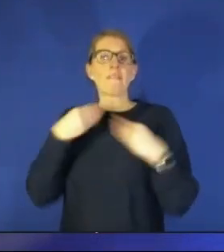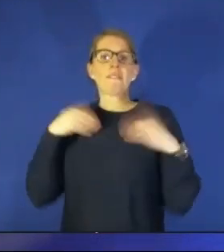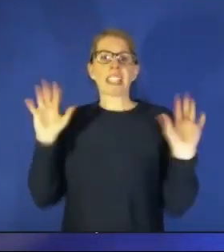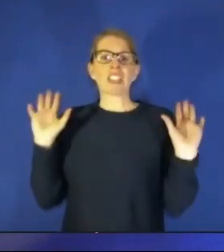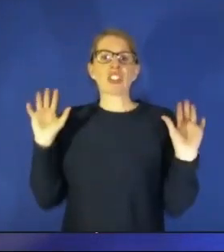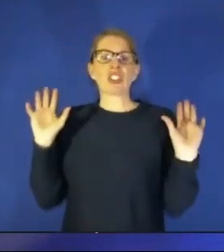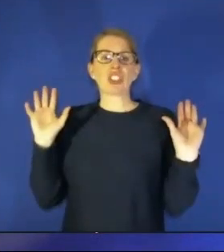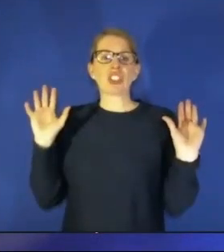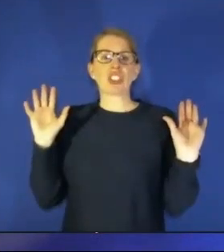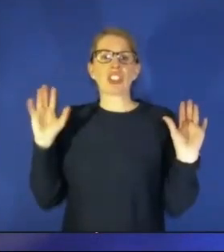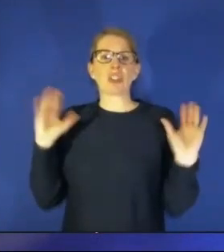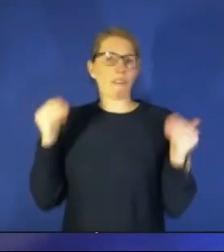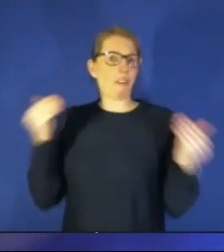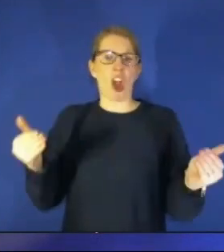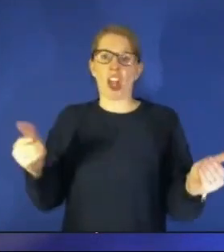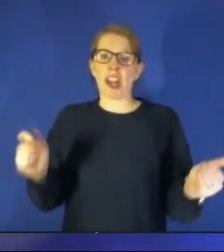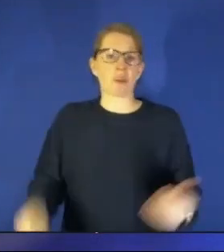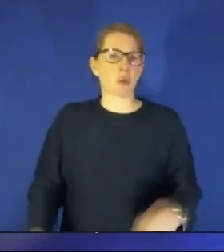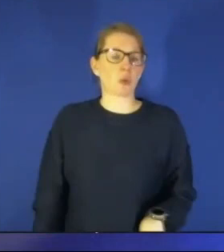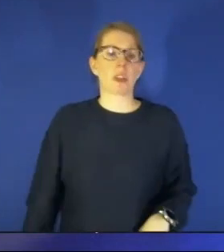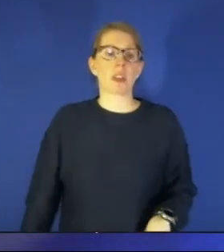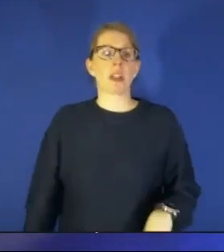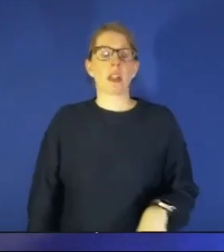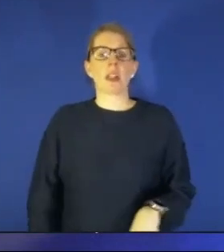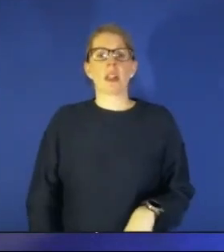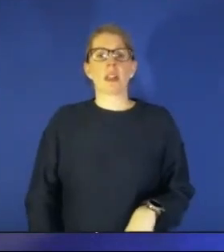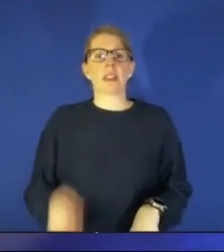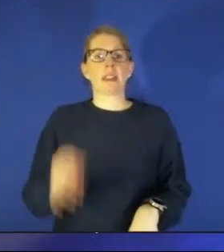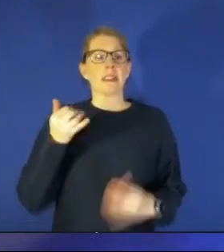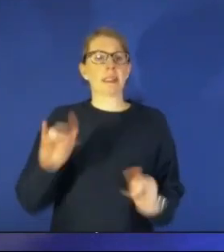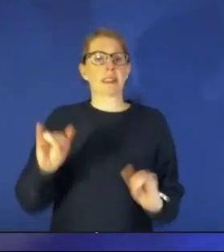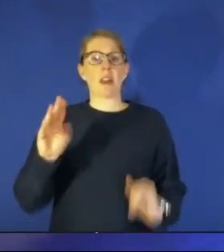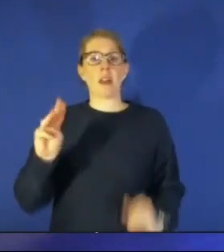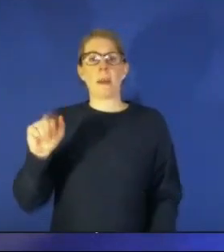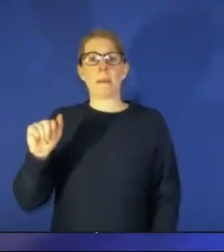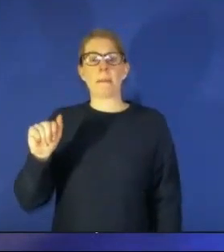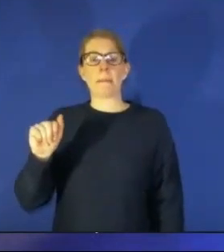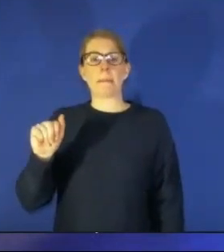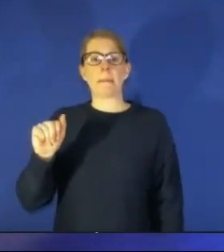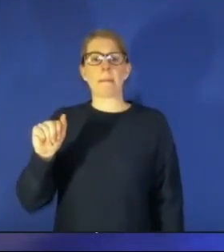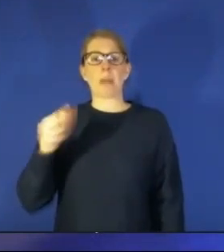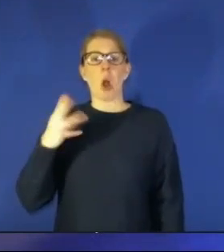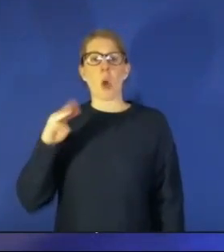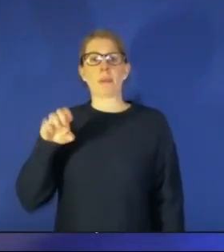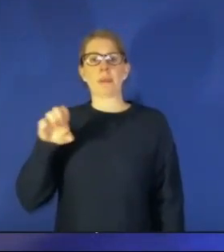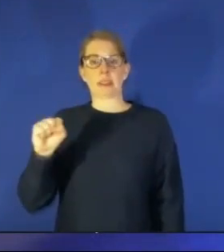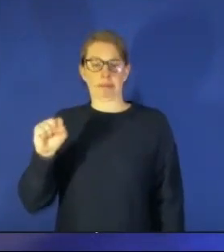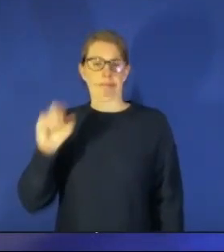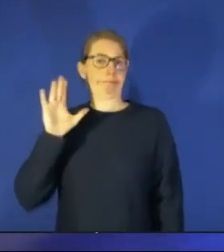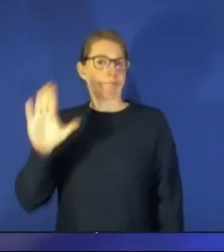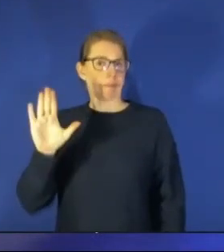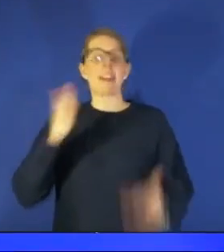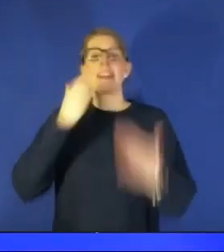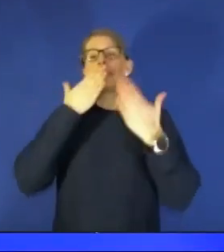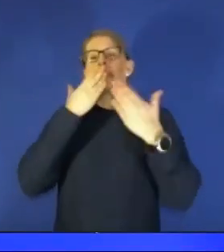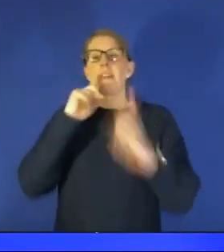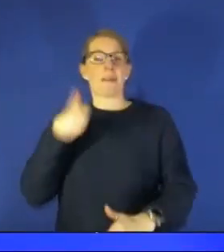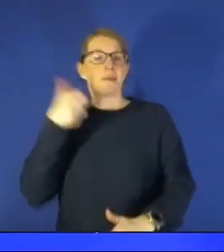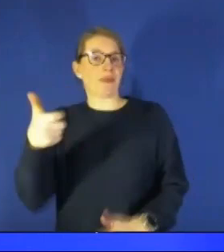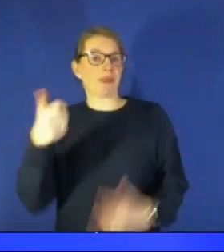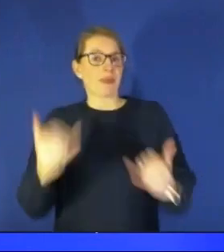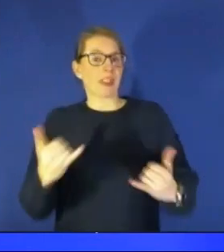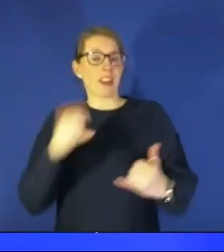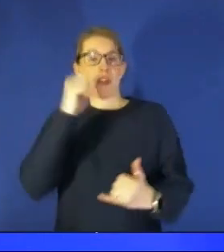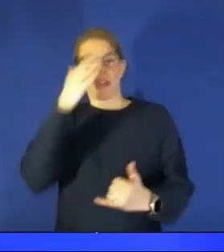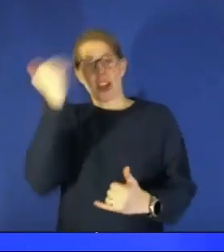right. Move on, man. Andy You know Reid what? We still have Pat Mahomes. Absolutely. That's your boy. That's your boy. All right, everyone. Thanks so much for being with us today. Don't forget, you can catch our